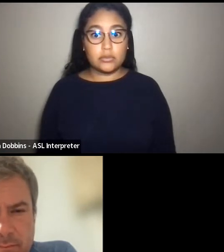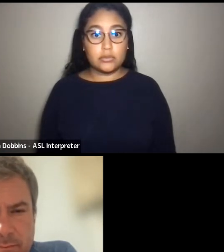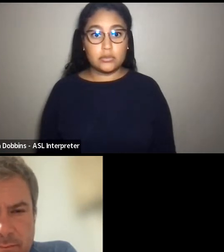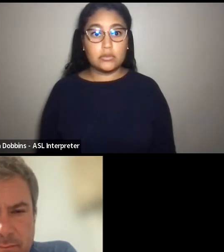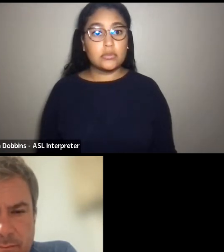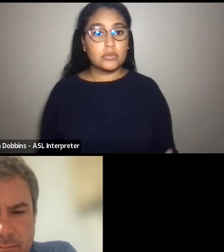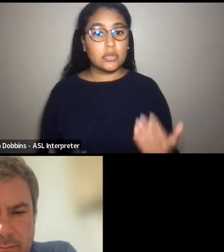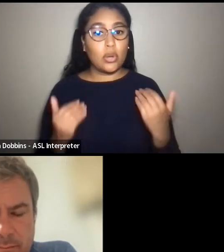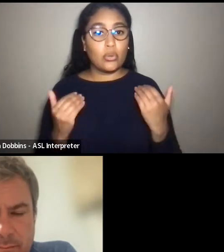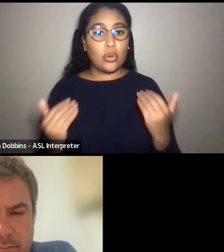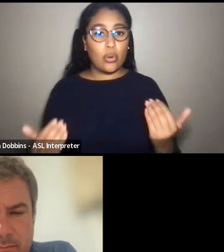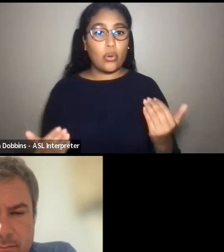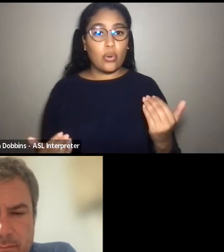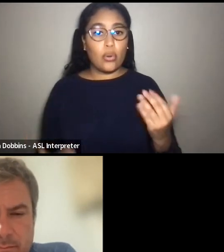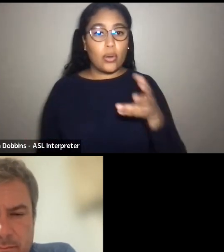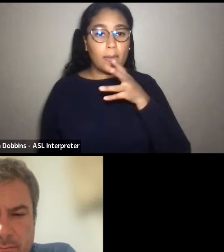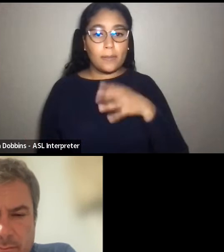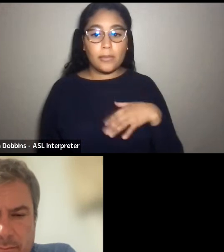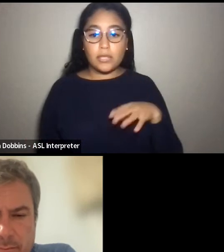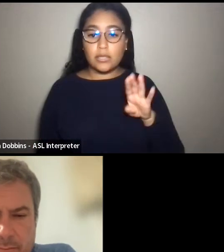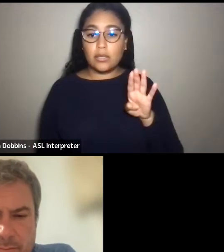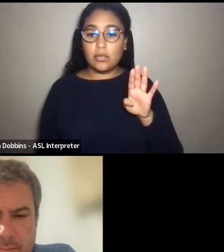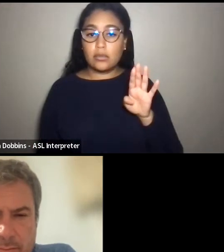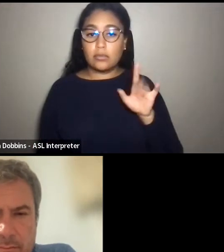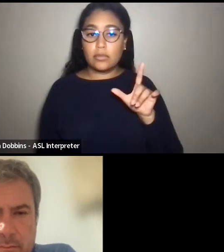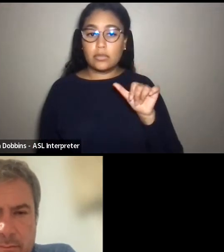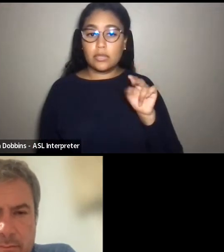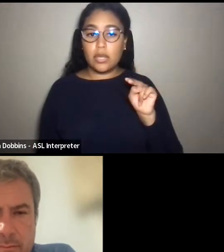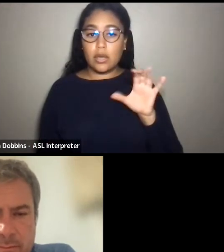You may go ahead, Miss Blanco.